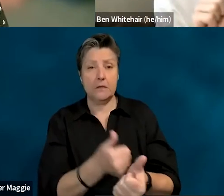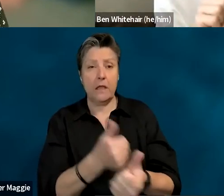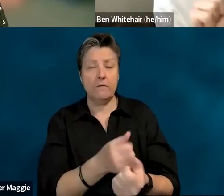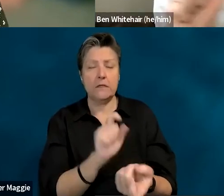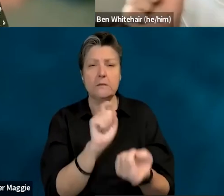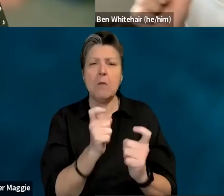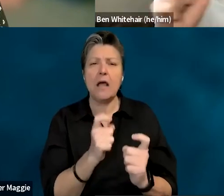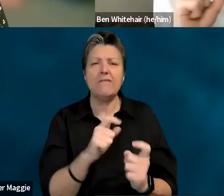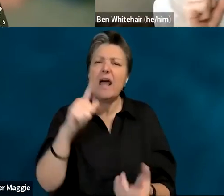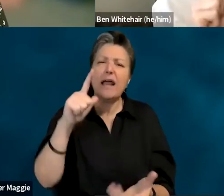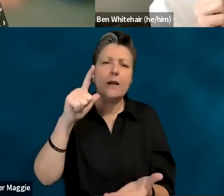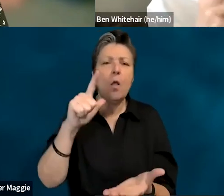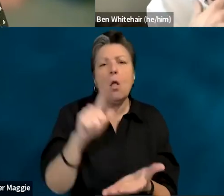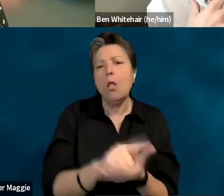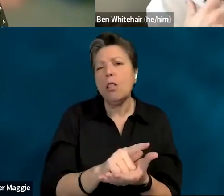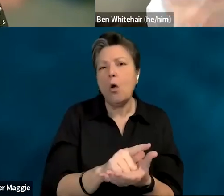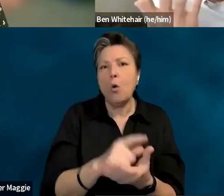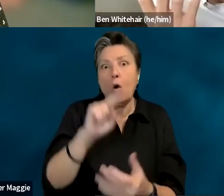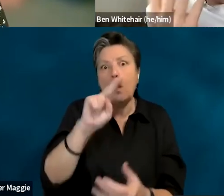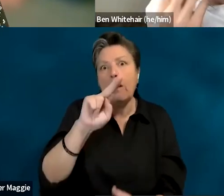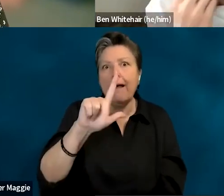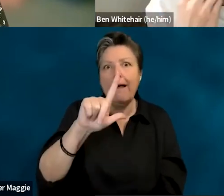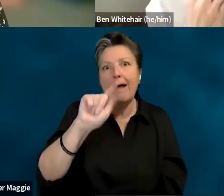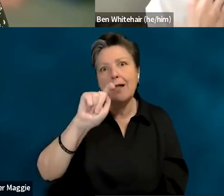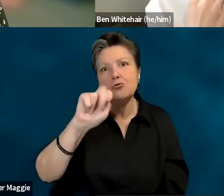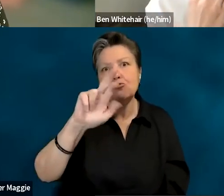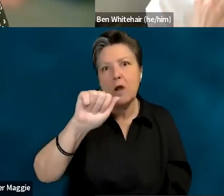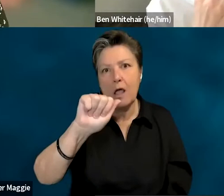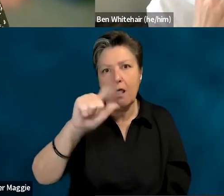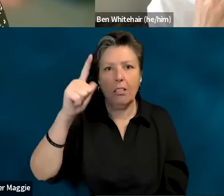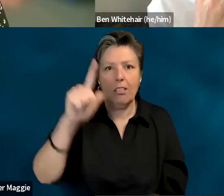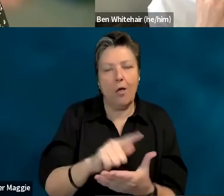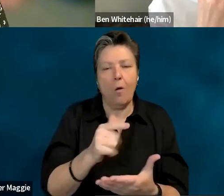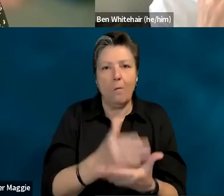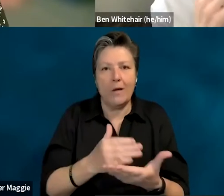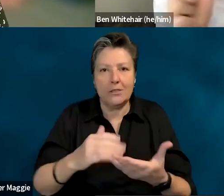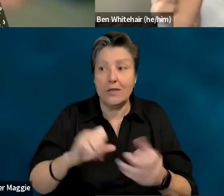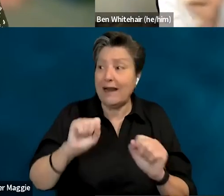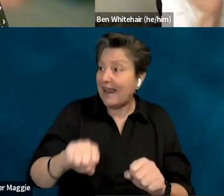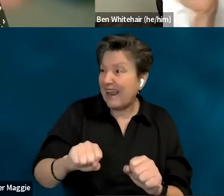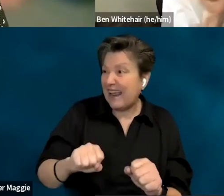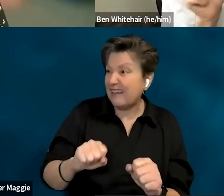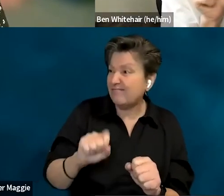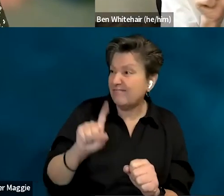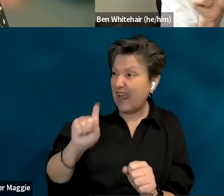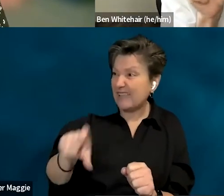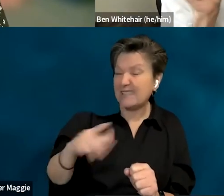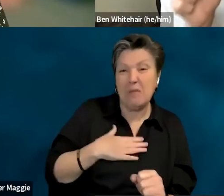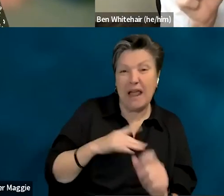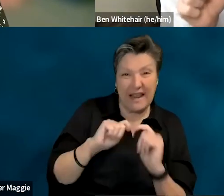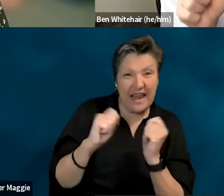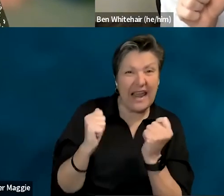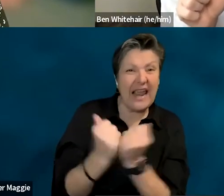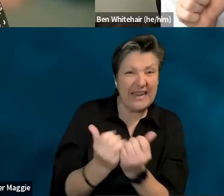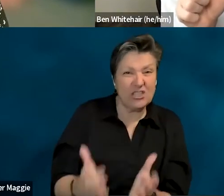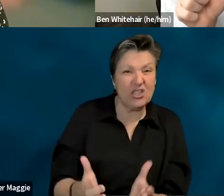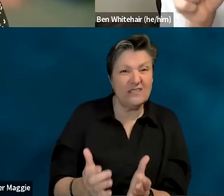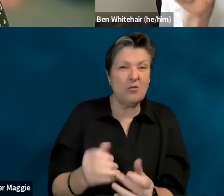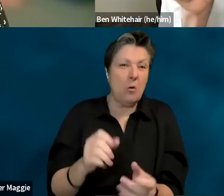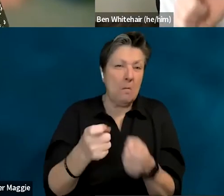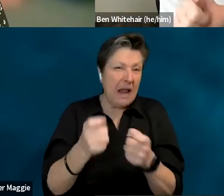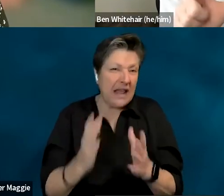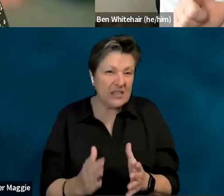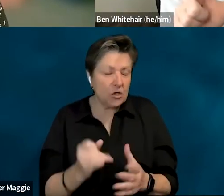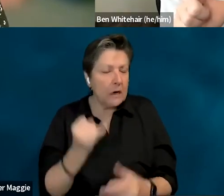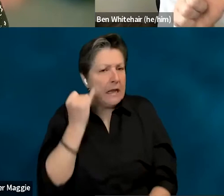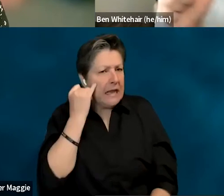modified low budget or ultra low budget, or if I'm not sure, I could ask my agent or manager. And when I know that that's the agreement that